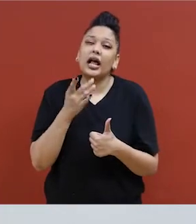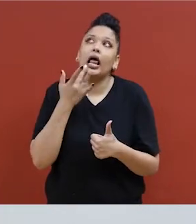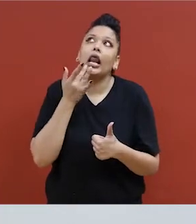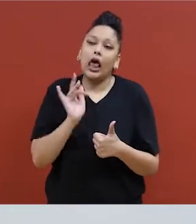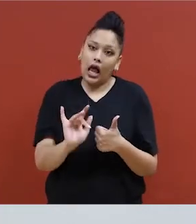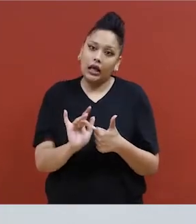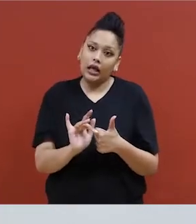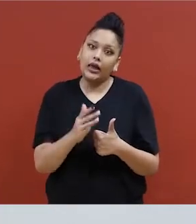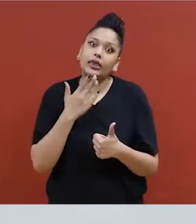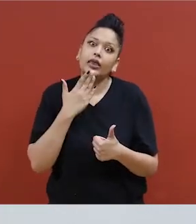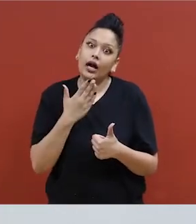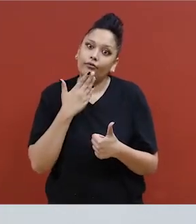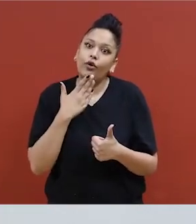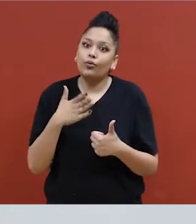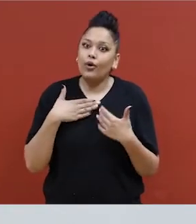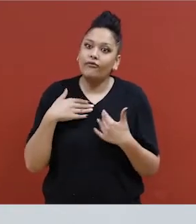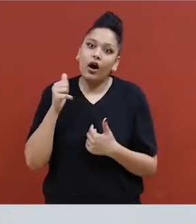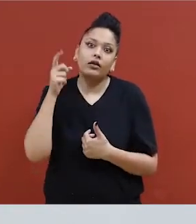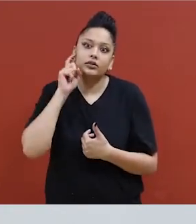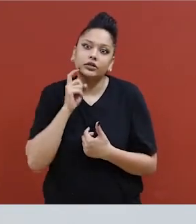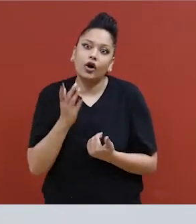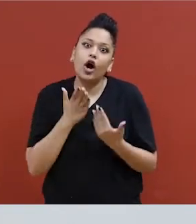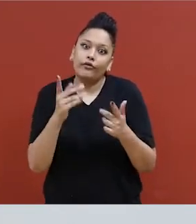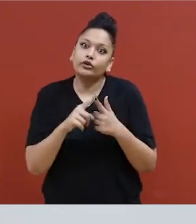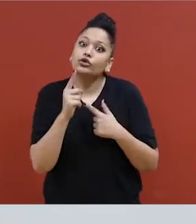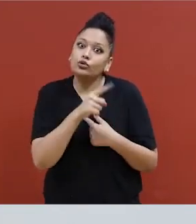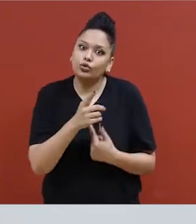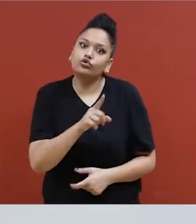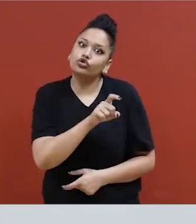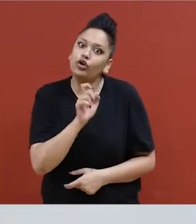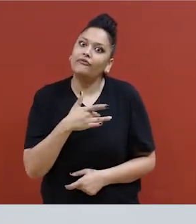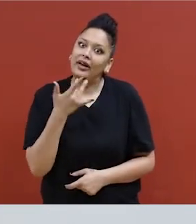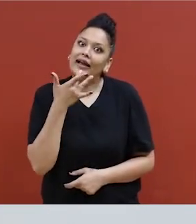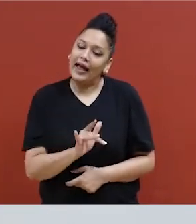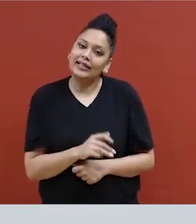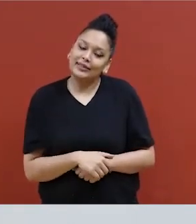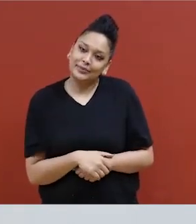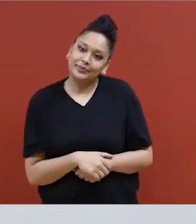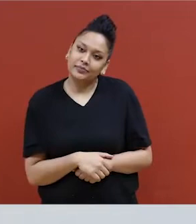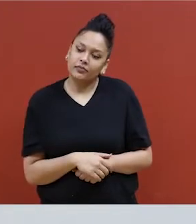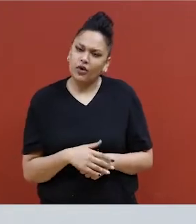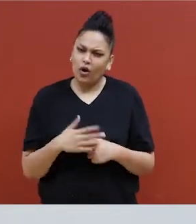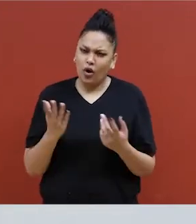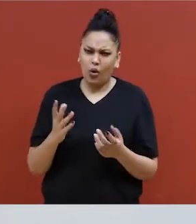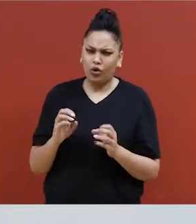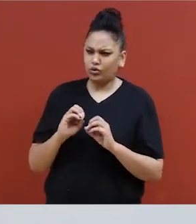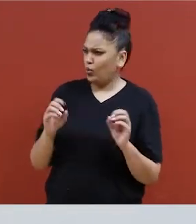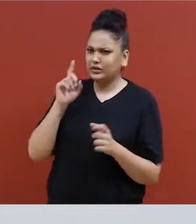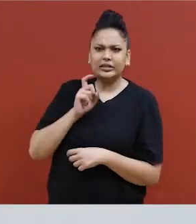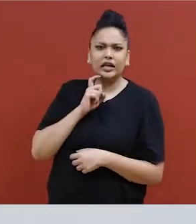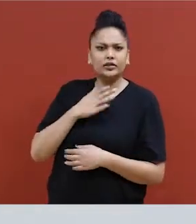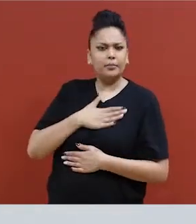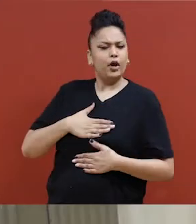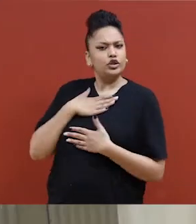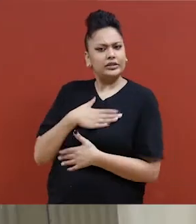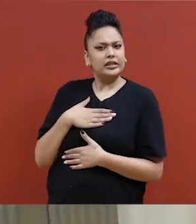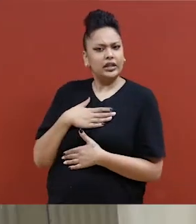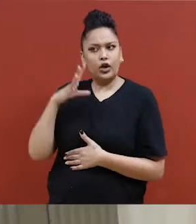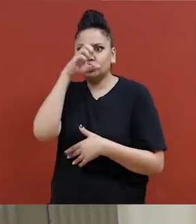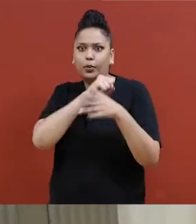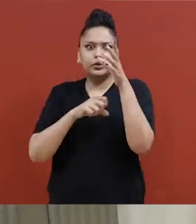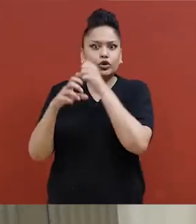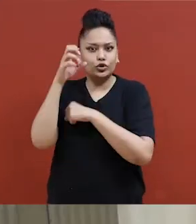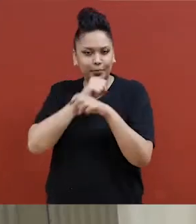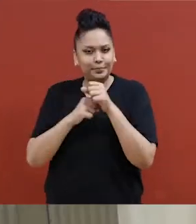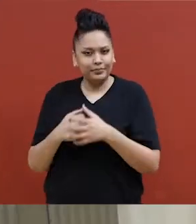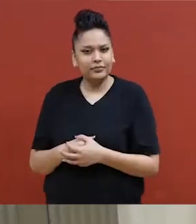should be grateful for any sex that's ever offered to you, or you're asexual. We know all